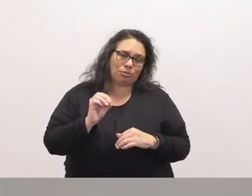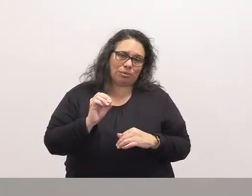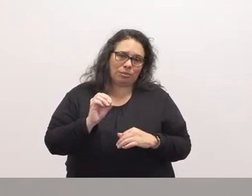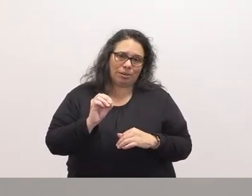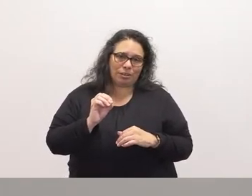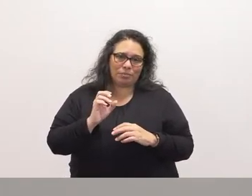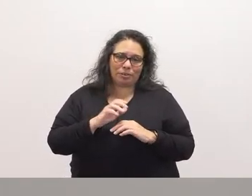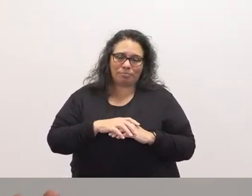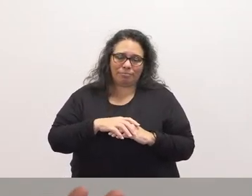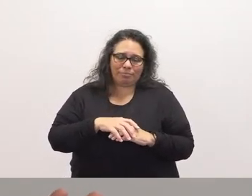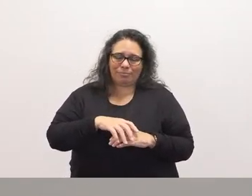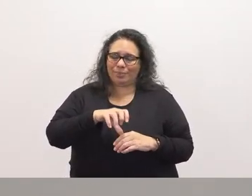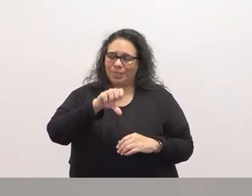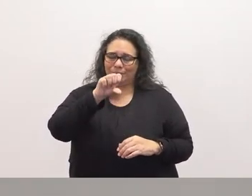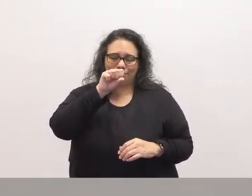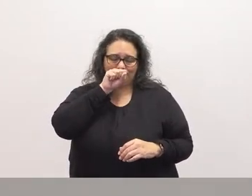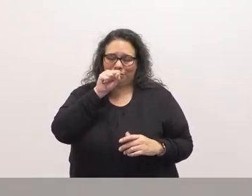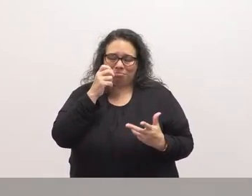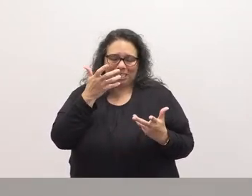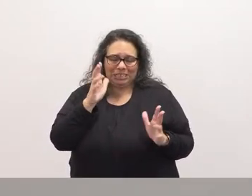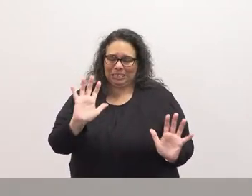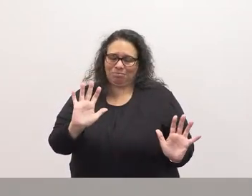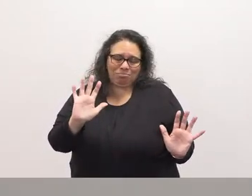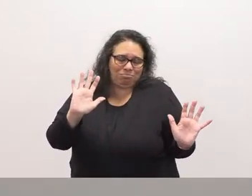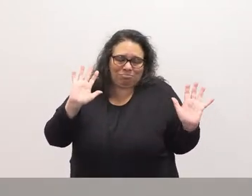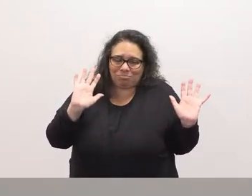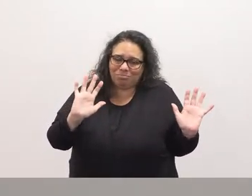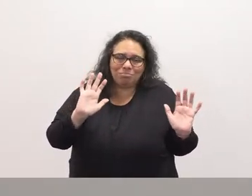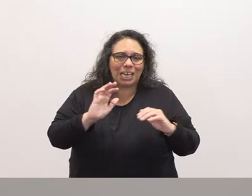So that's it. And I went to Garfield on